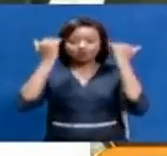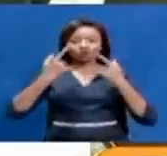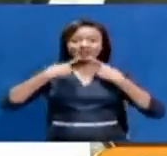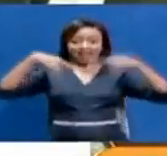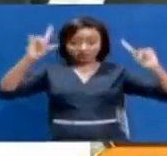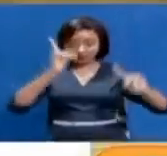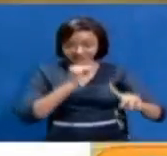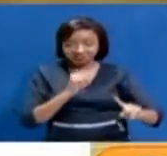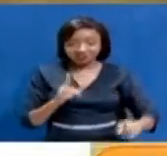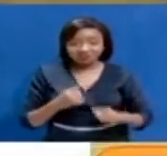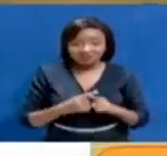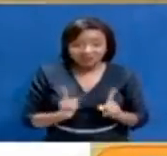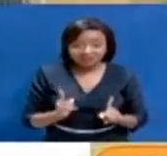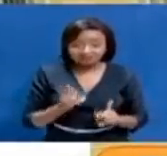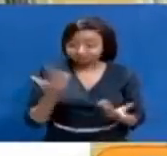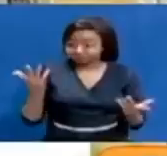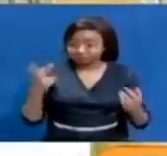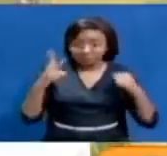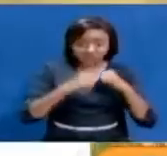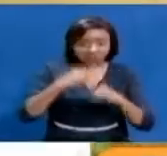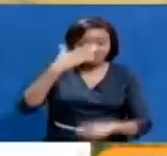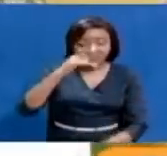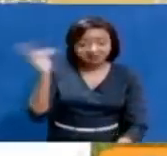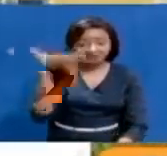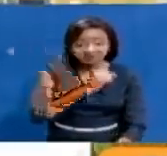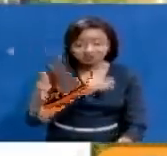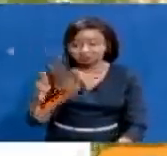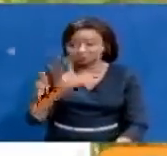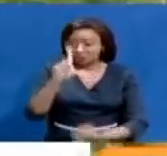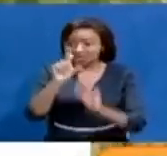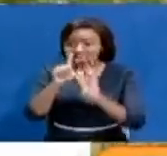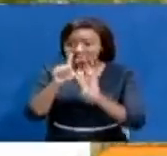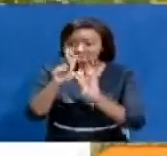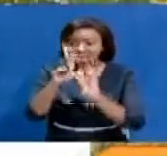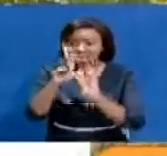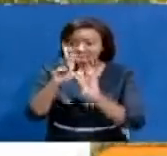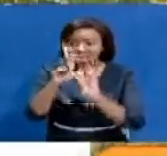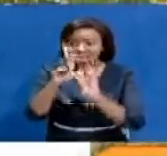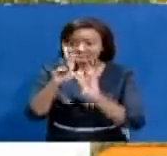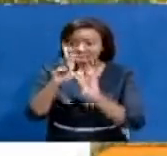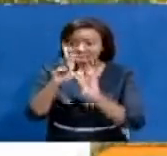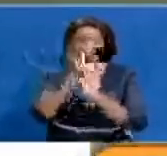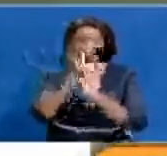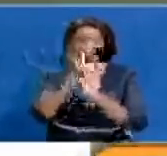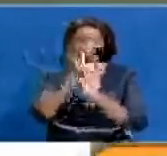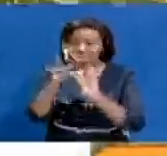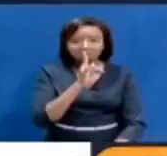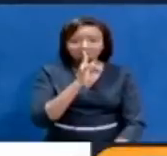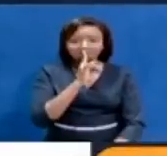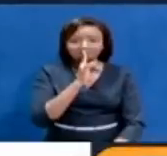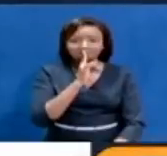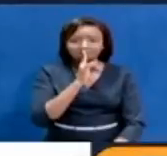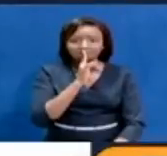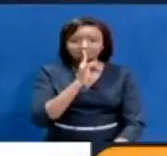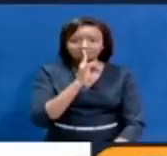May. While the 7 days lapsed, LSK's request was met with silence. His two